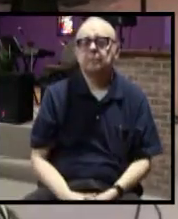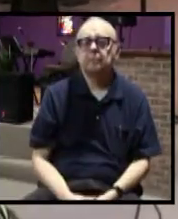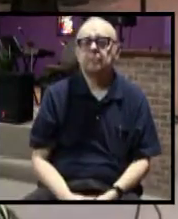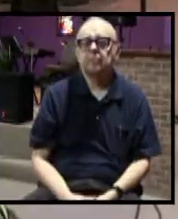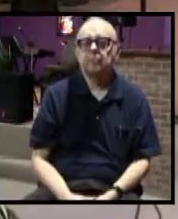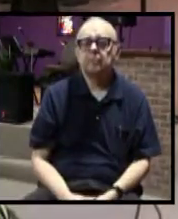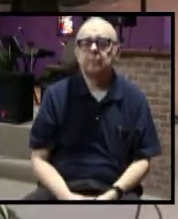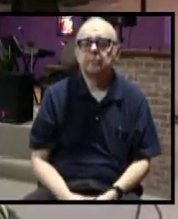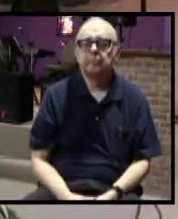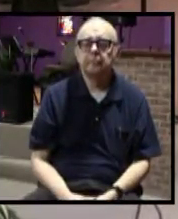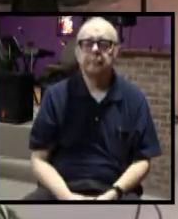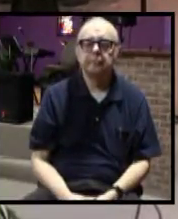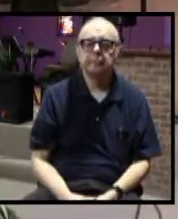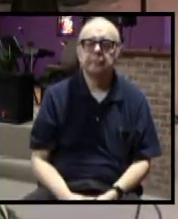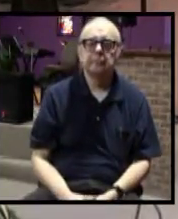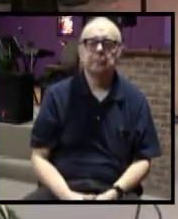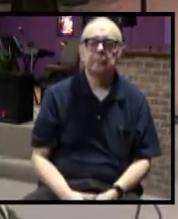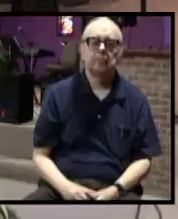to do that.